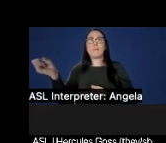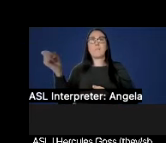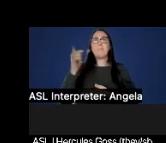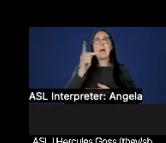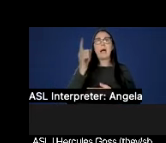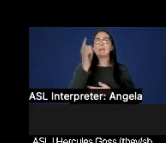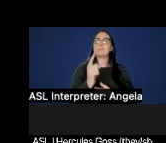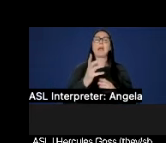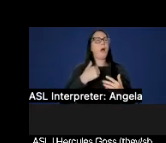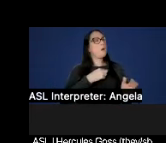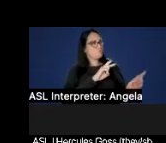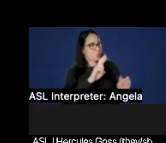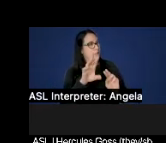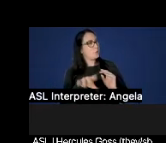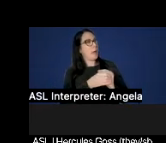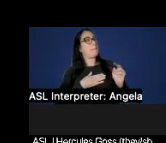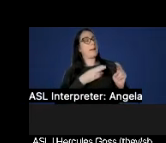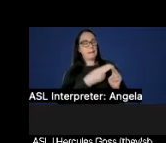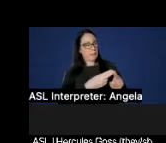etc. Next page, please.